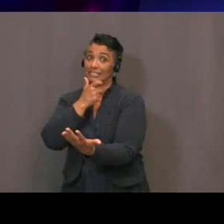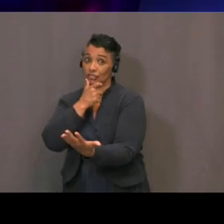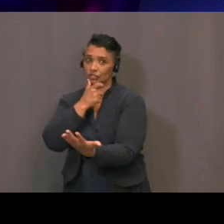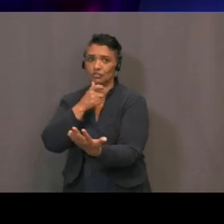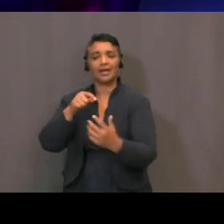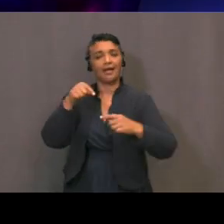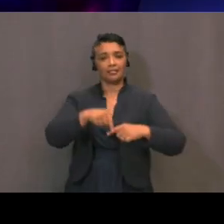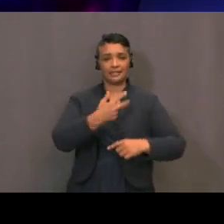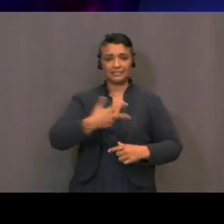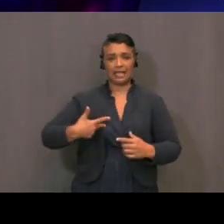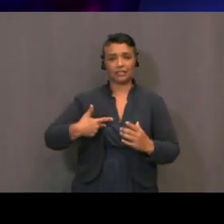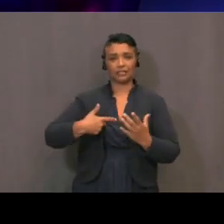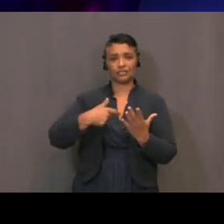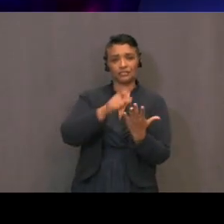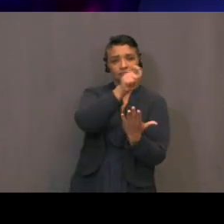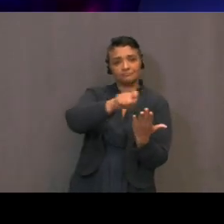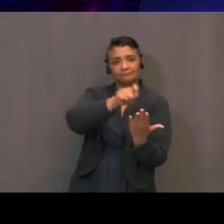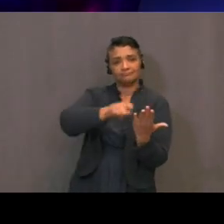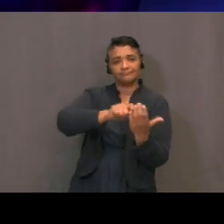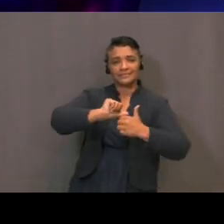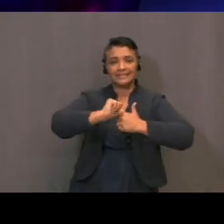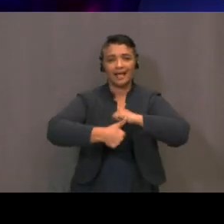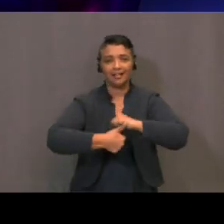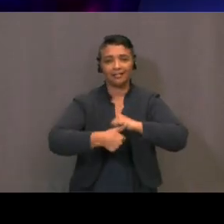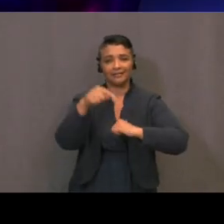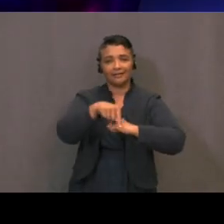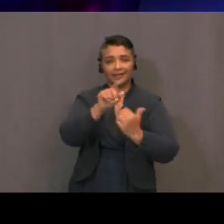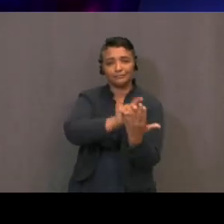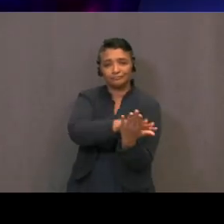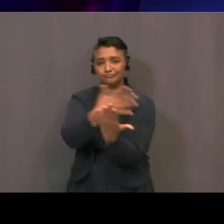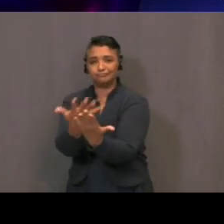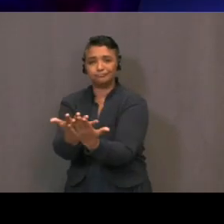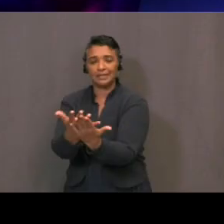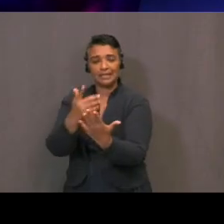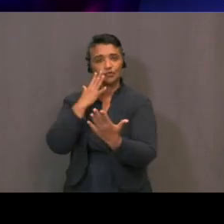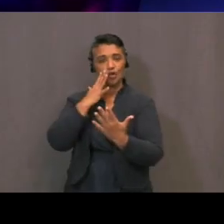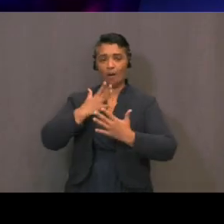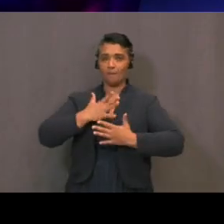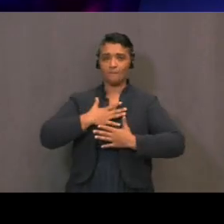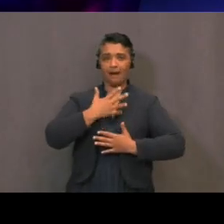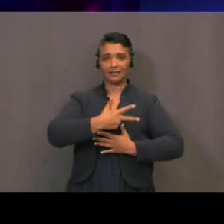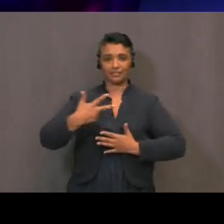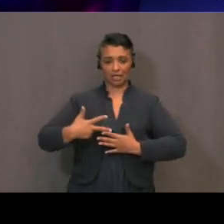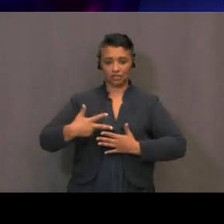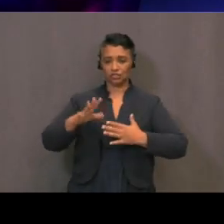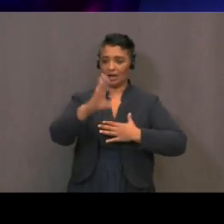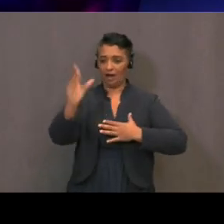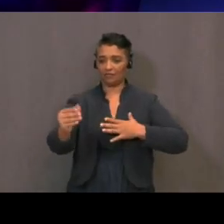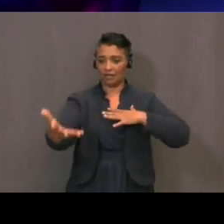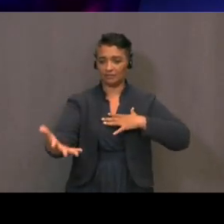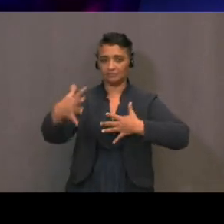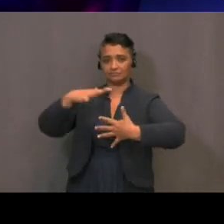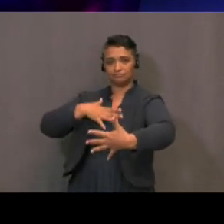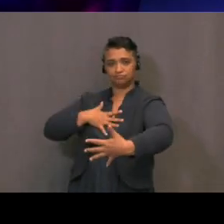that was expressing her identity as a kind of transnational personality that had